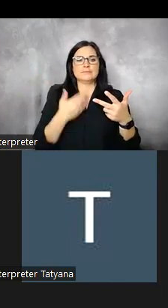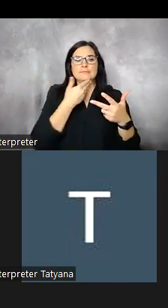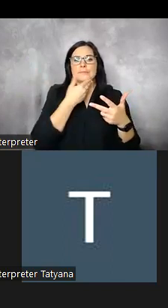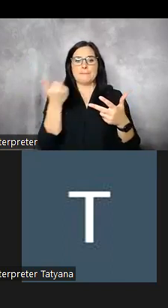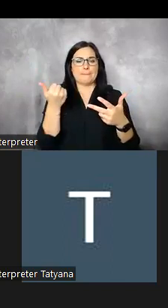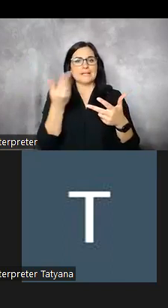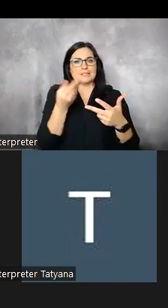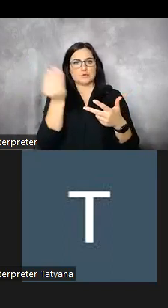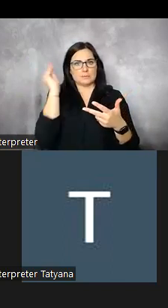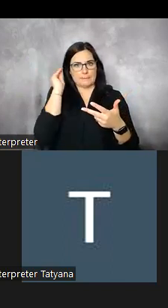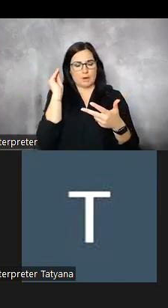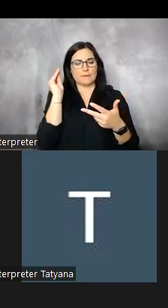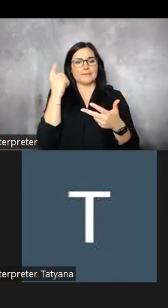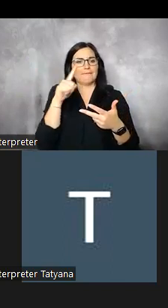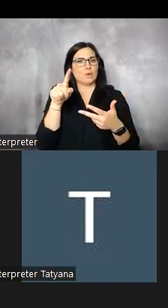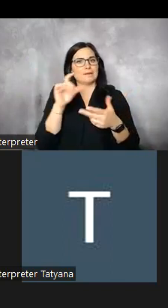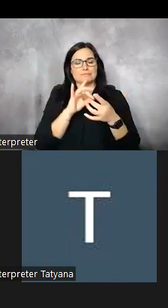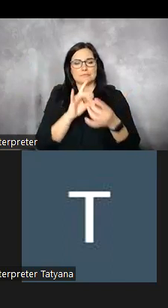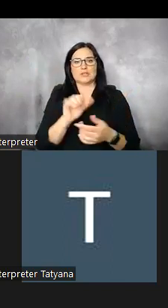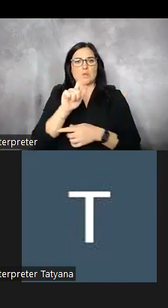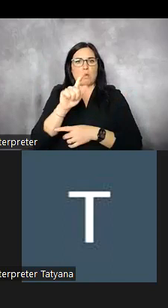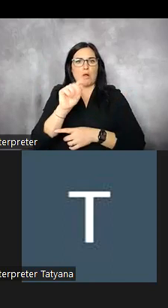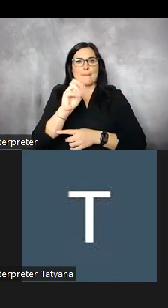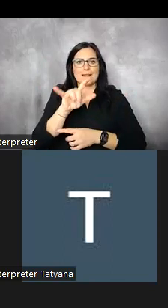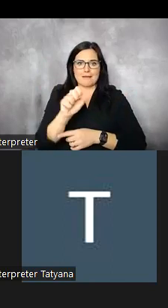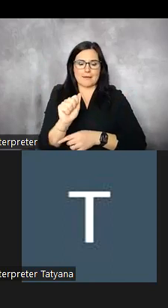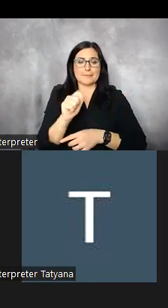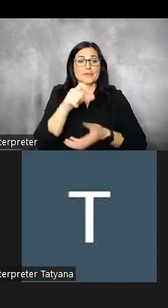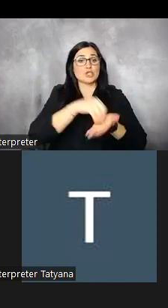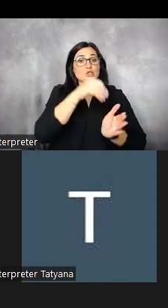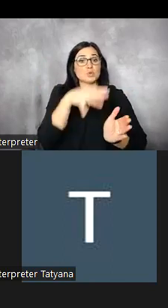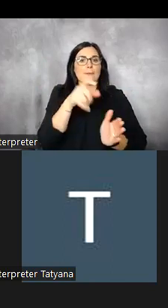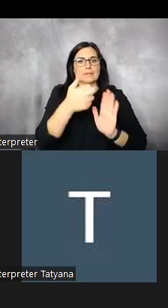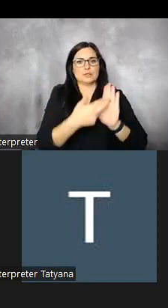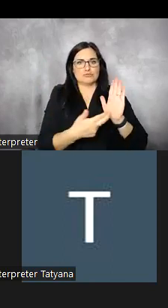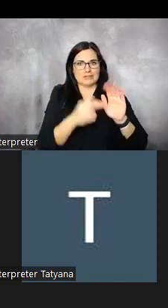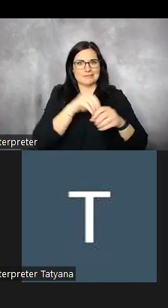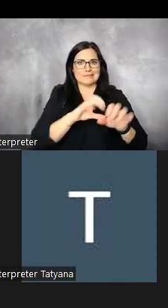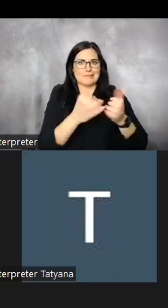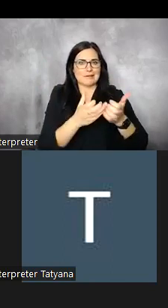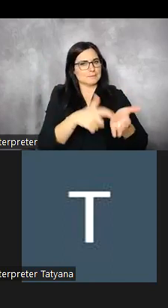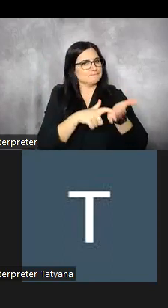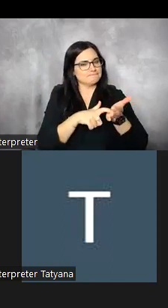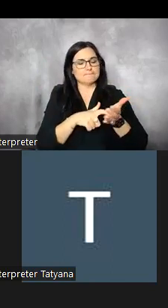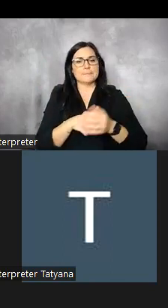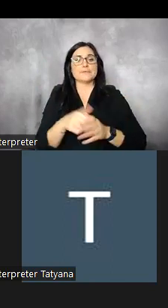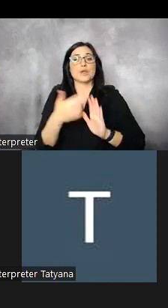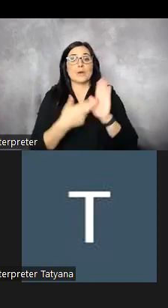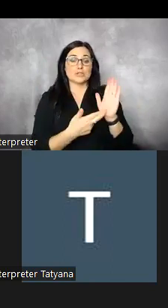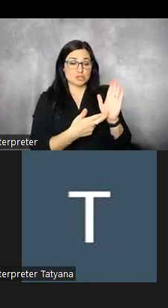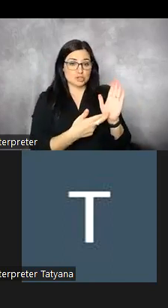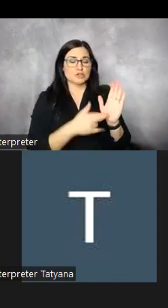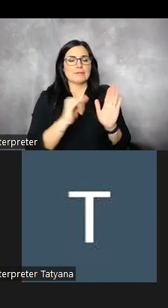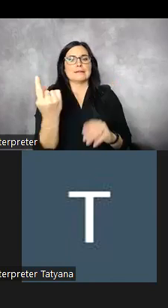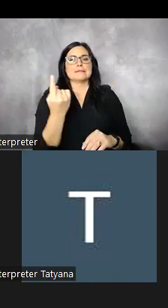keep in mind for anything to do with alt media. And that is, a student must be registered in a class. Registered is something